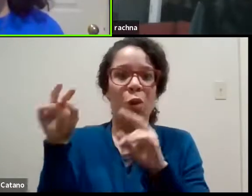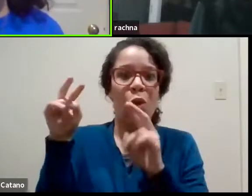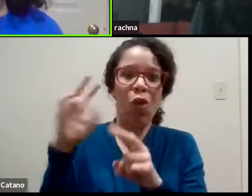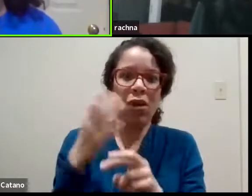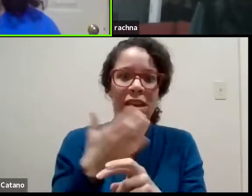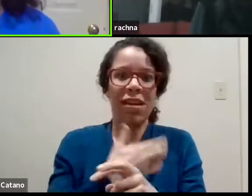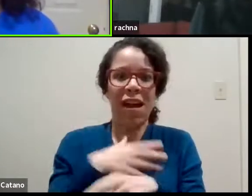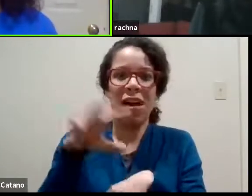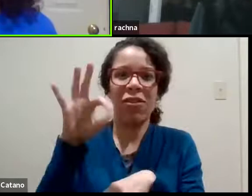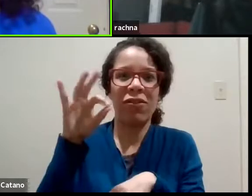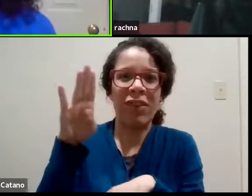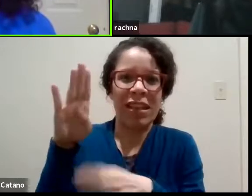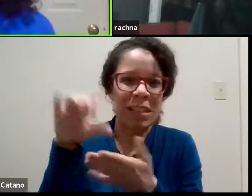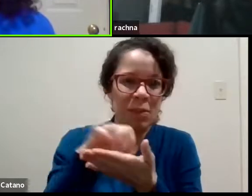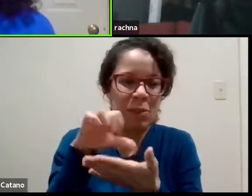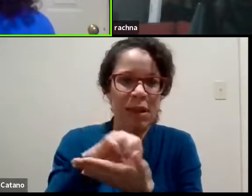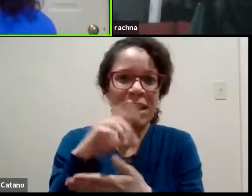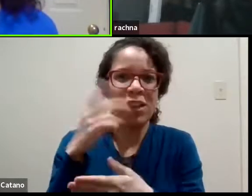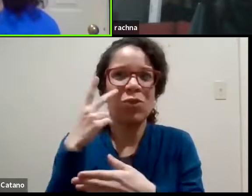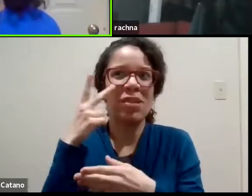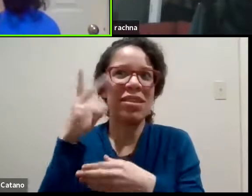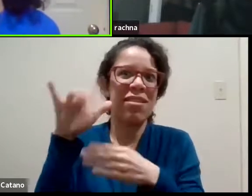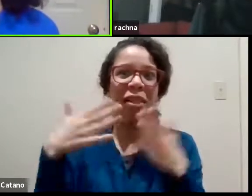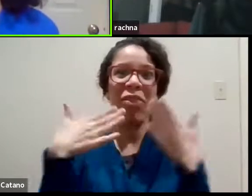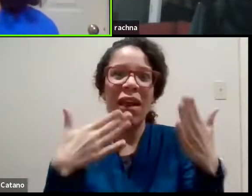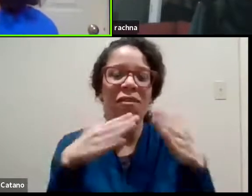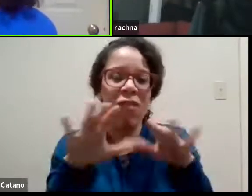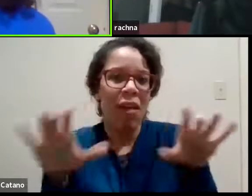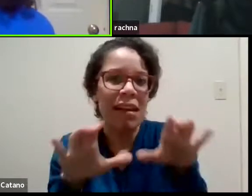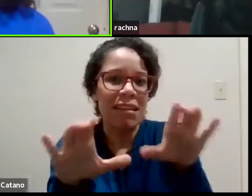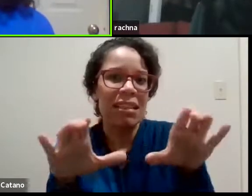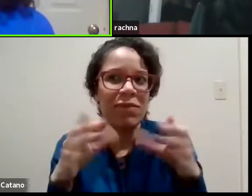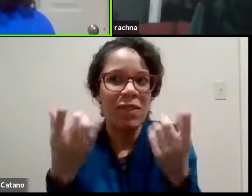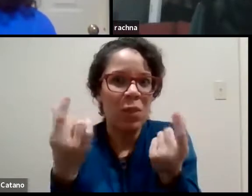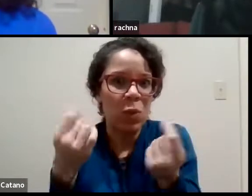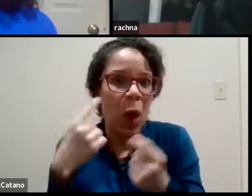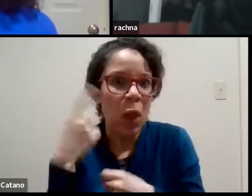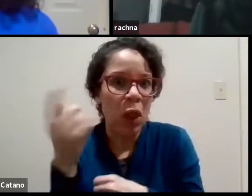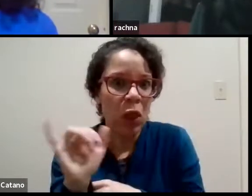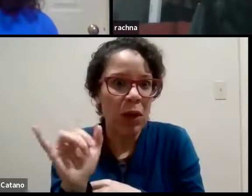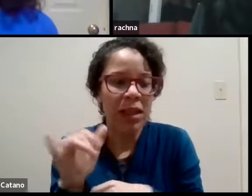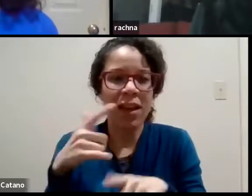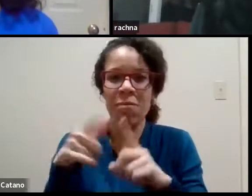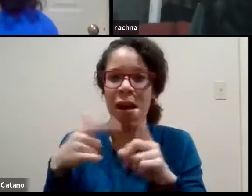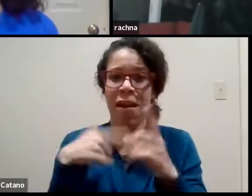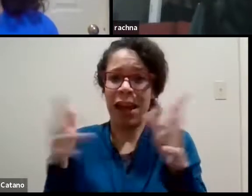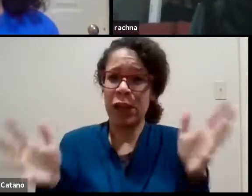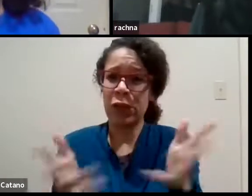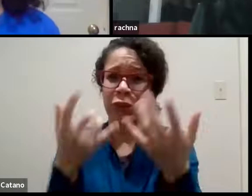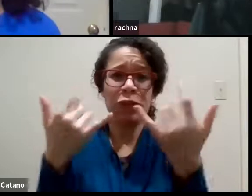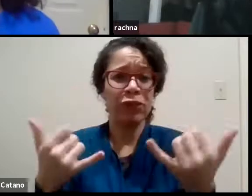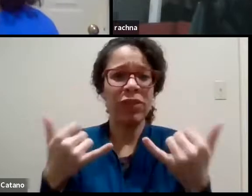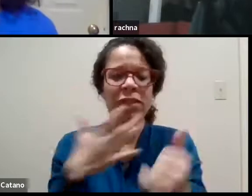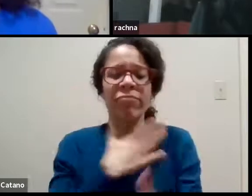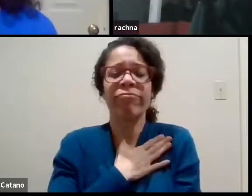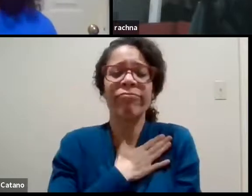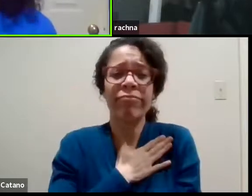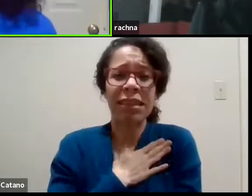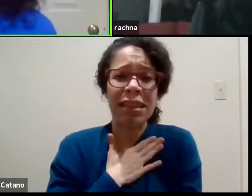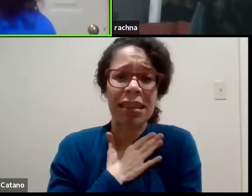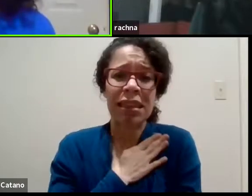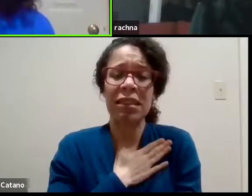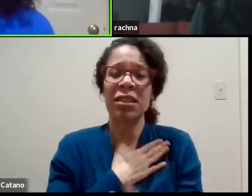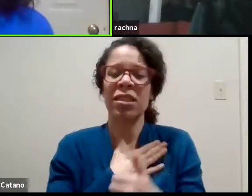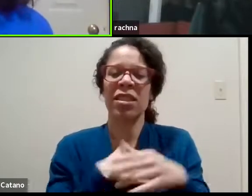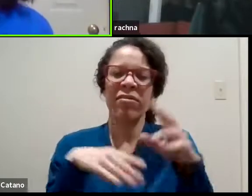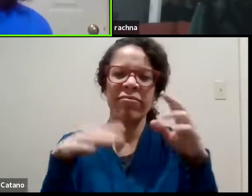thankful activity is going to be for the week. But I would encourage you right off the bat to please, you know,